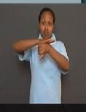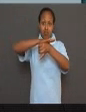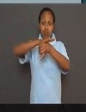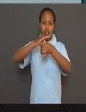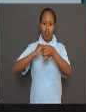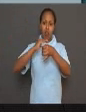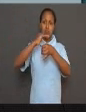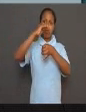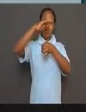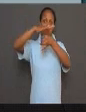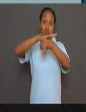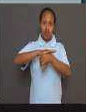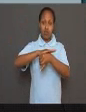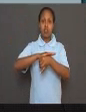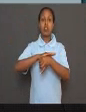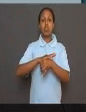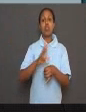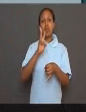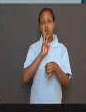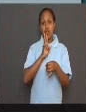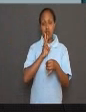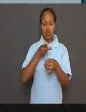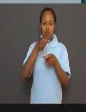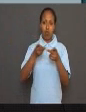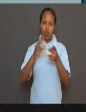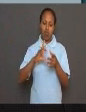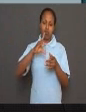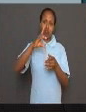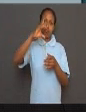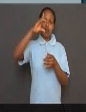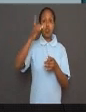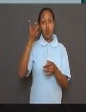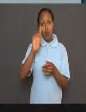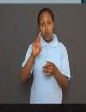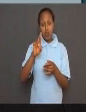the water will displace or